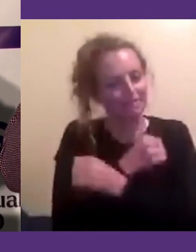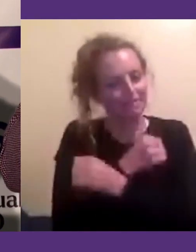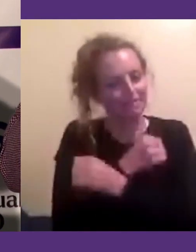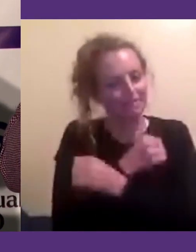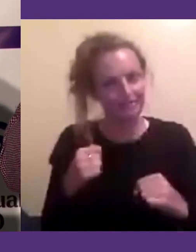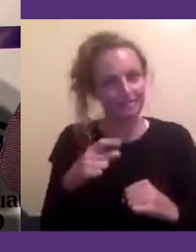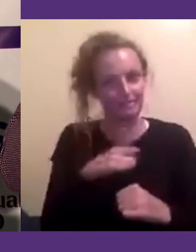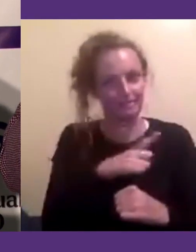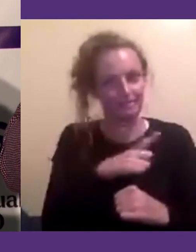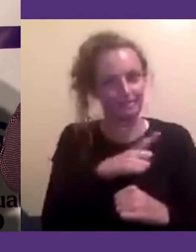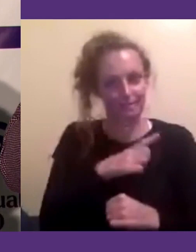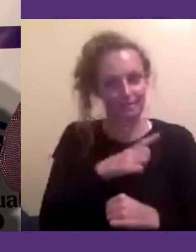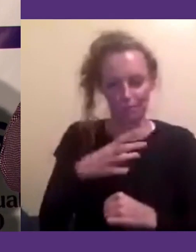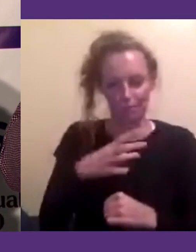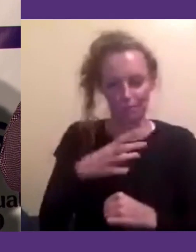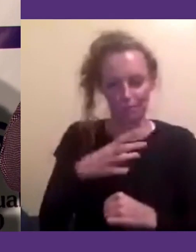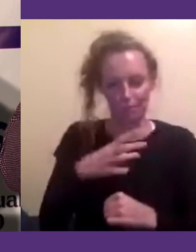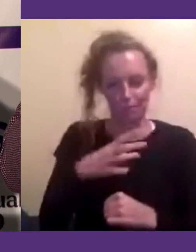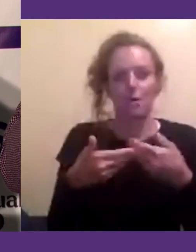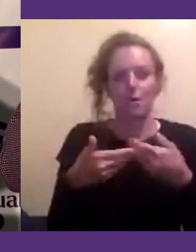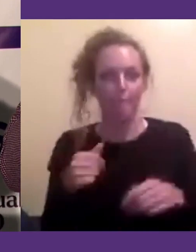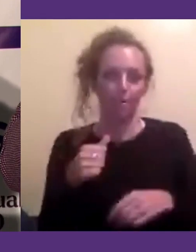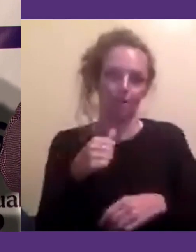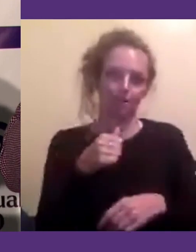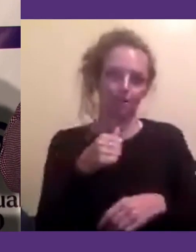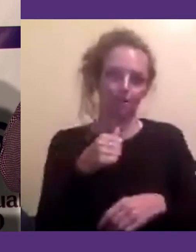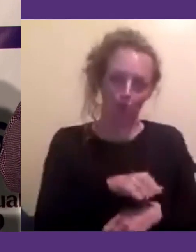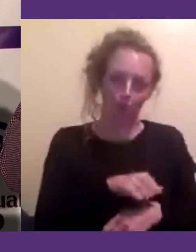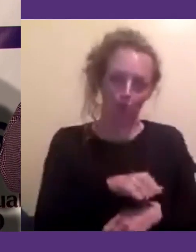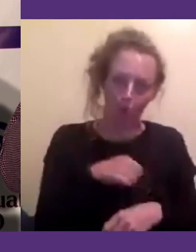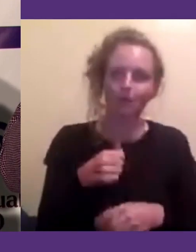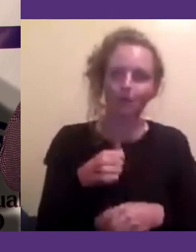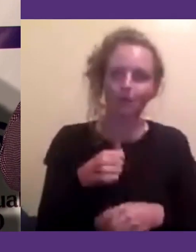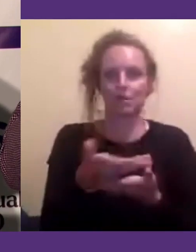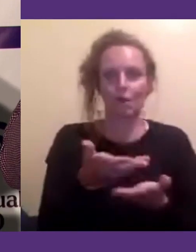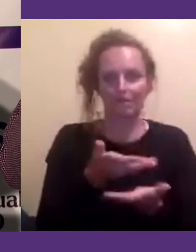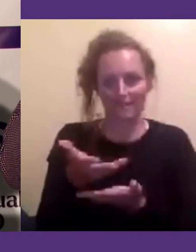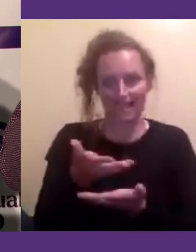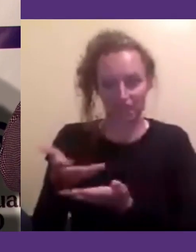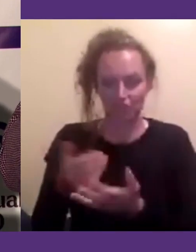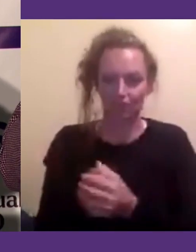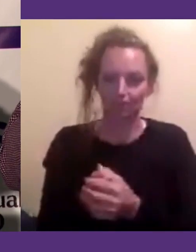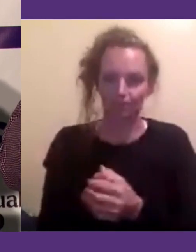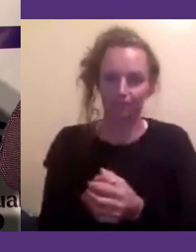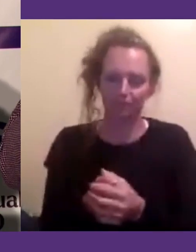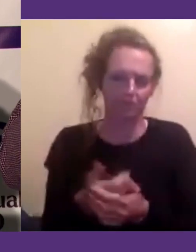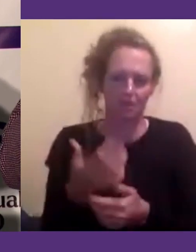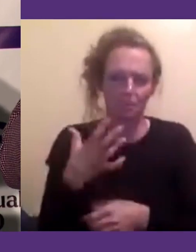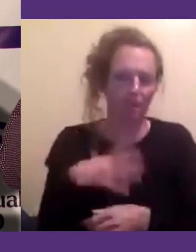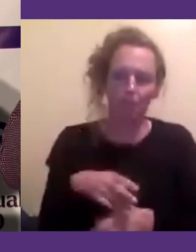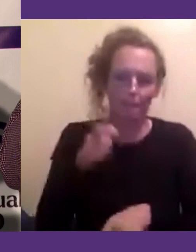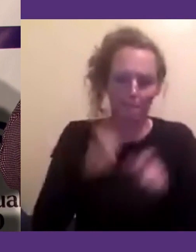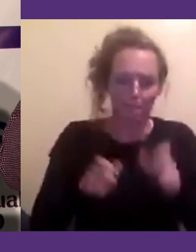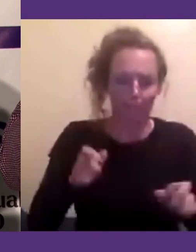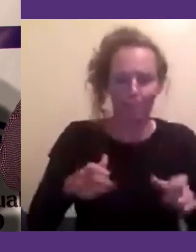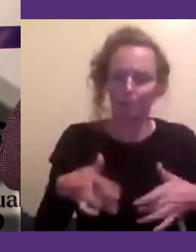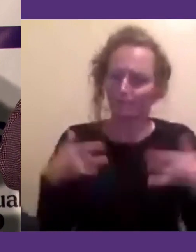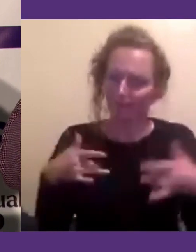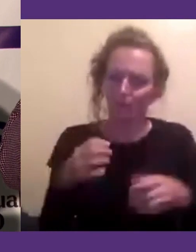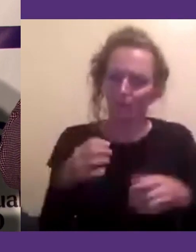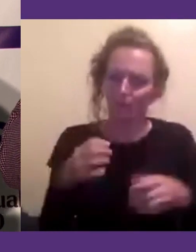of everything they've learned around disability and everything they shouldn't do or shouldn't say. Obviously, that means in the moment, we're the ones that have